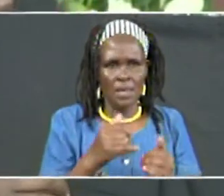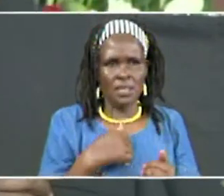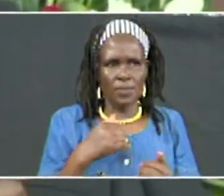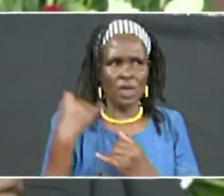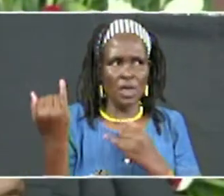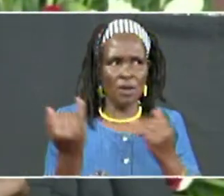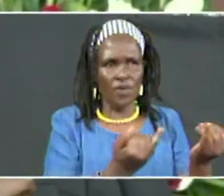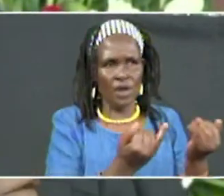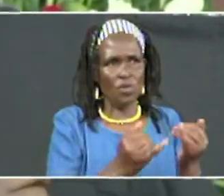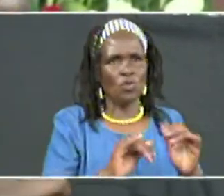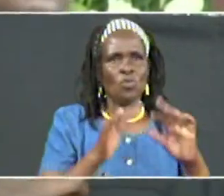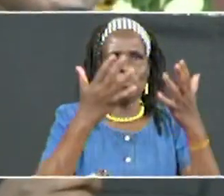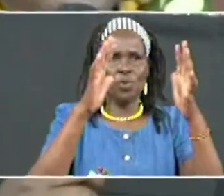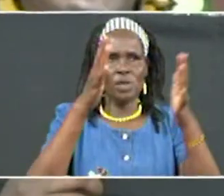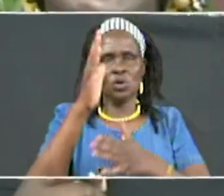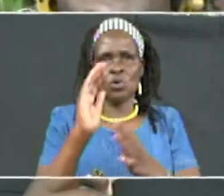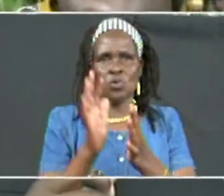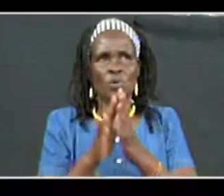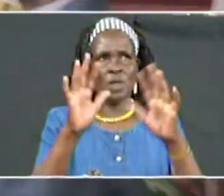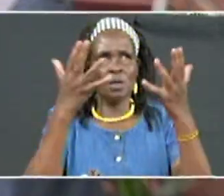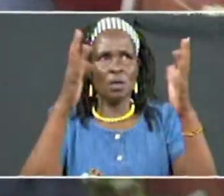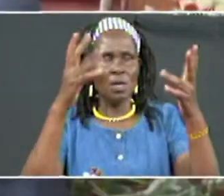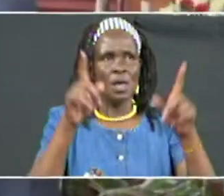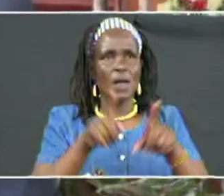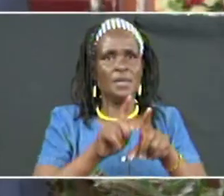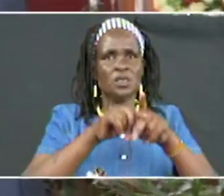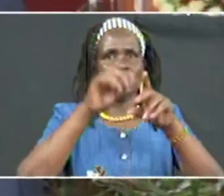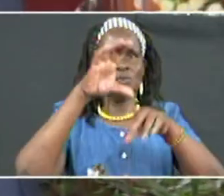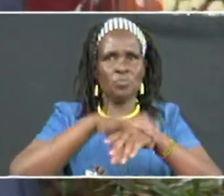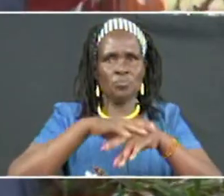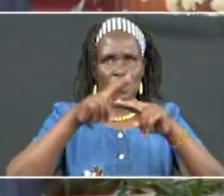a clap of worship as you take your seat.